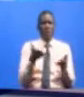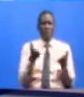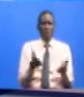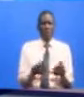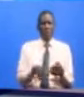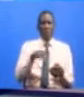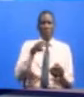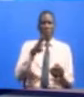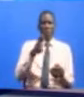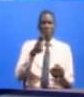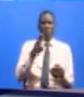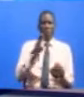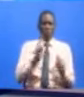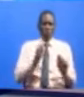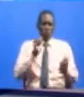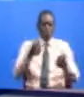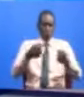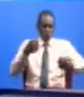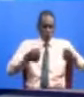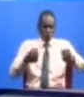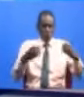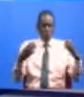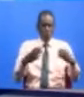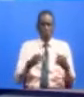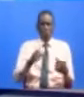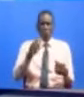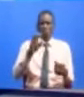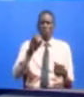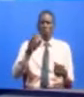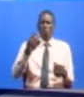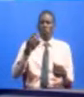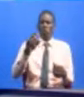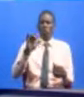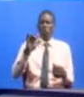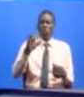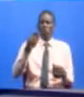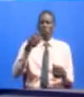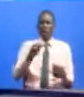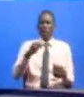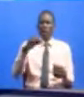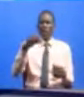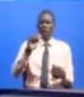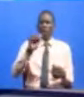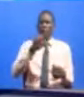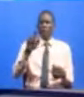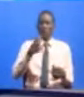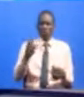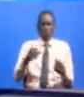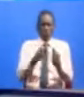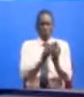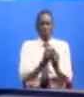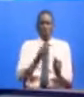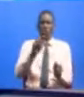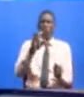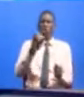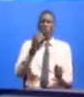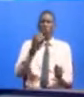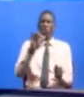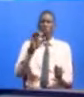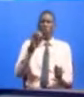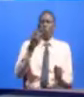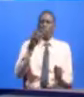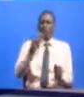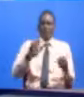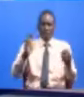WRC running team Toyota Gazoo Racing, in collaboration with Toyota Kenya, today held a child road safety awareness